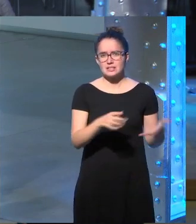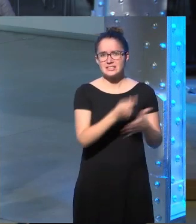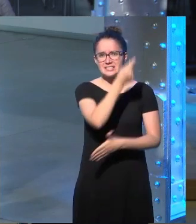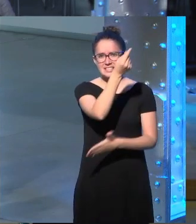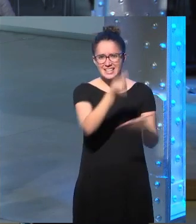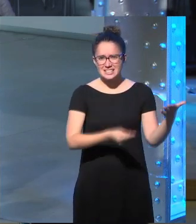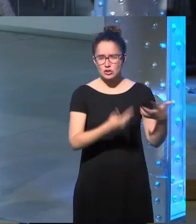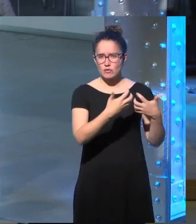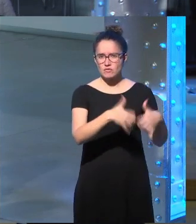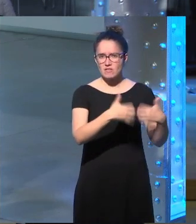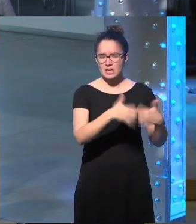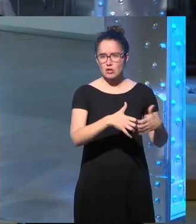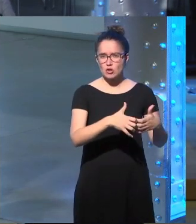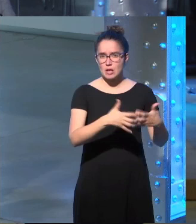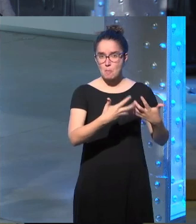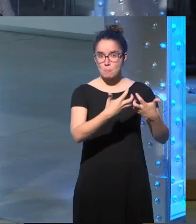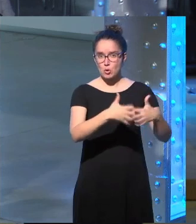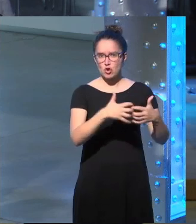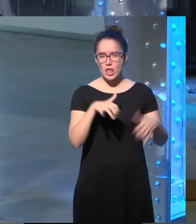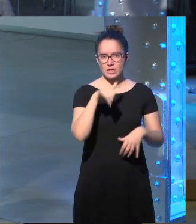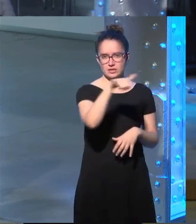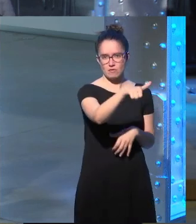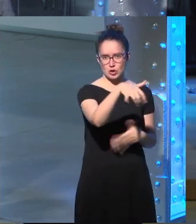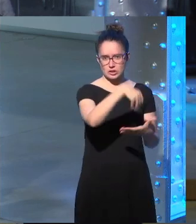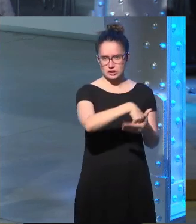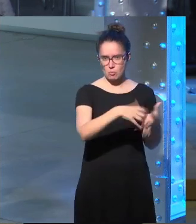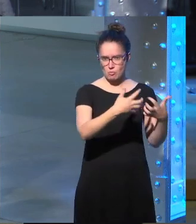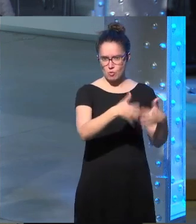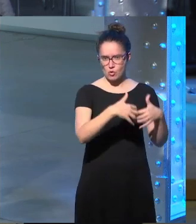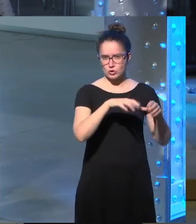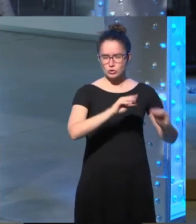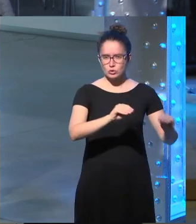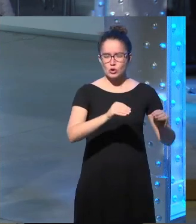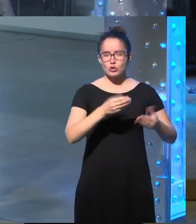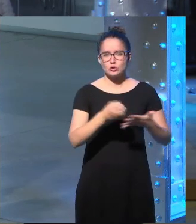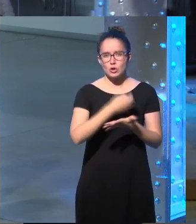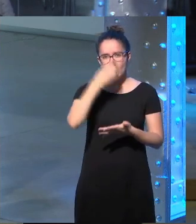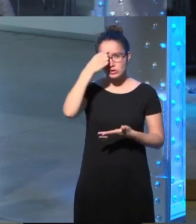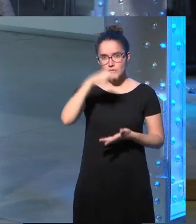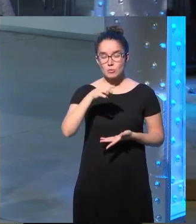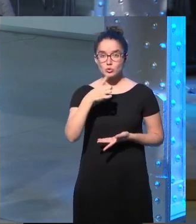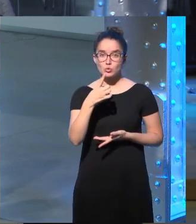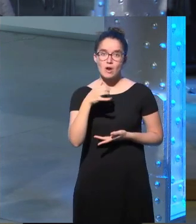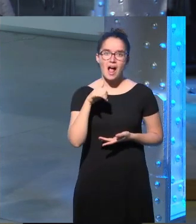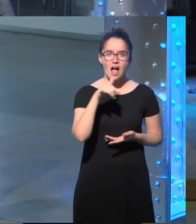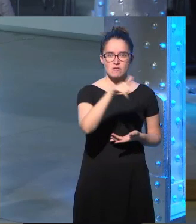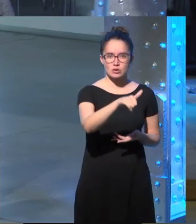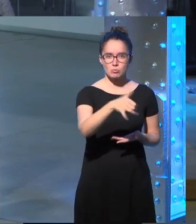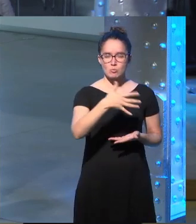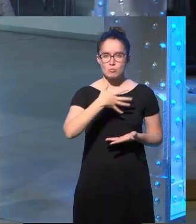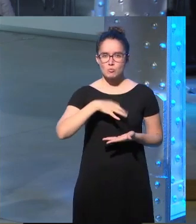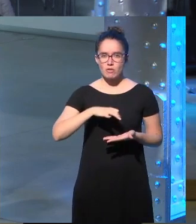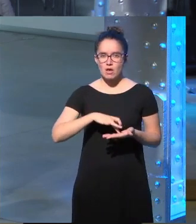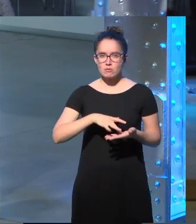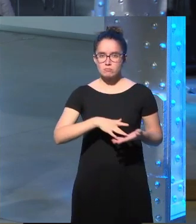of expertise is design and manufacturing of aircraft engines. We know that